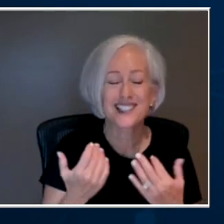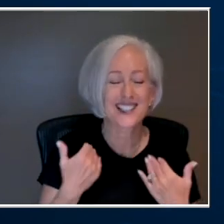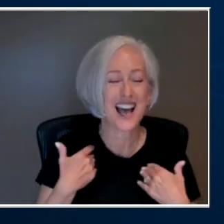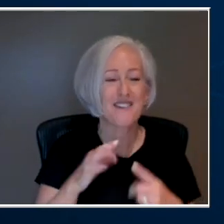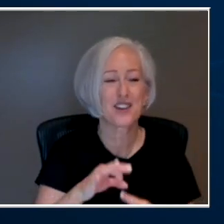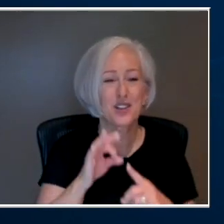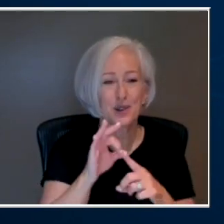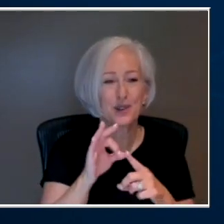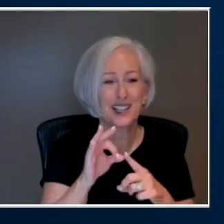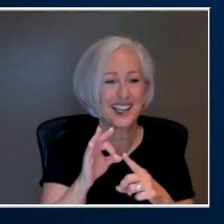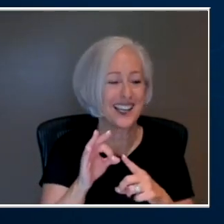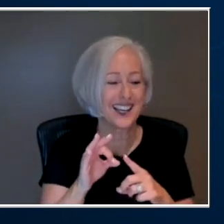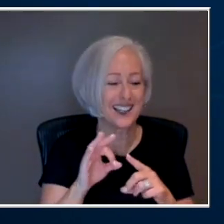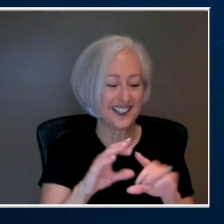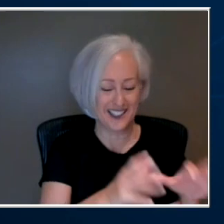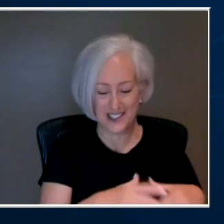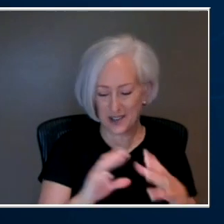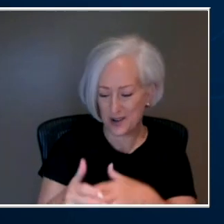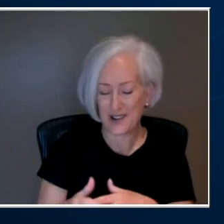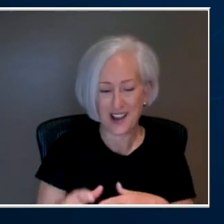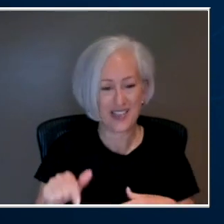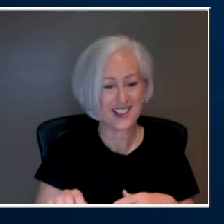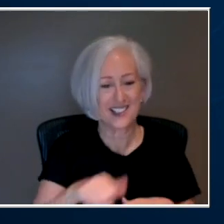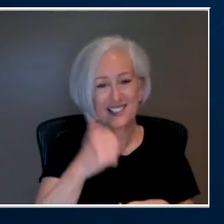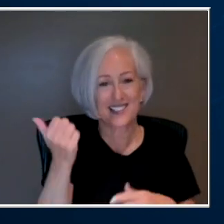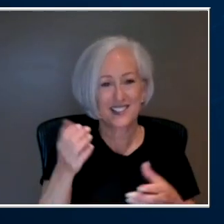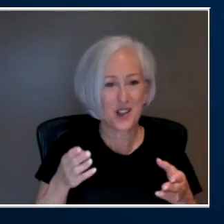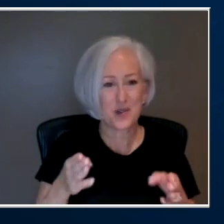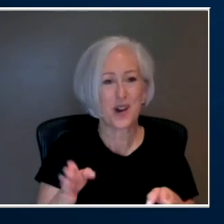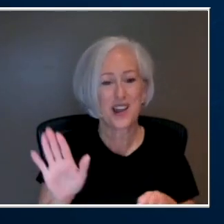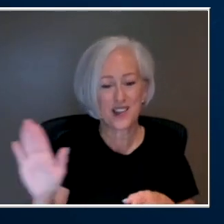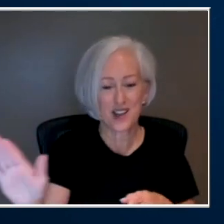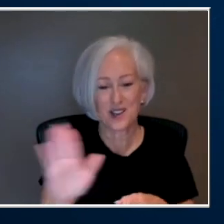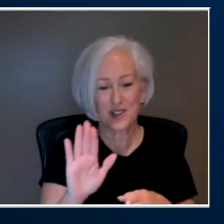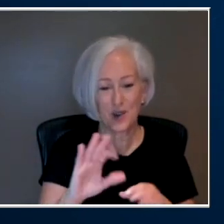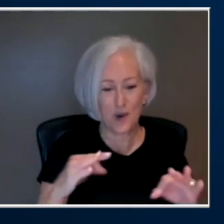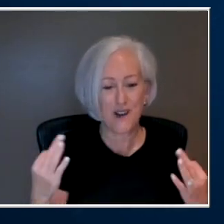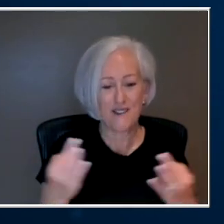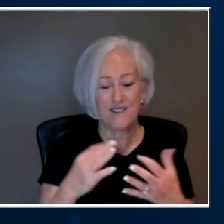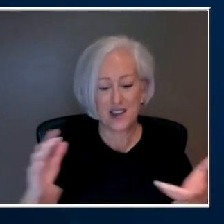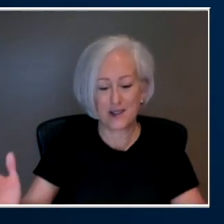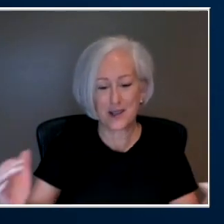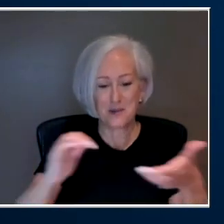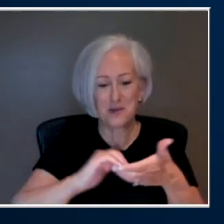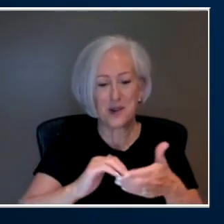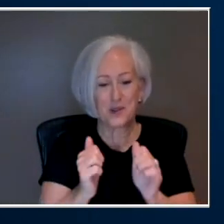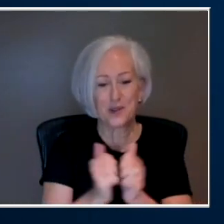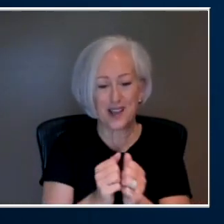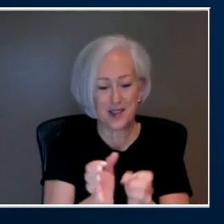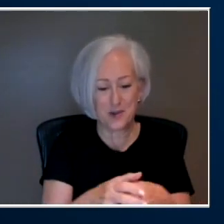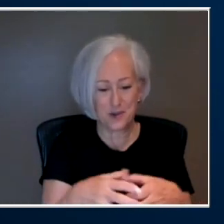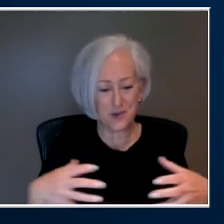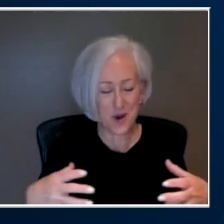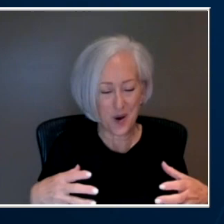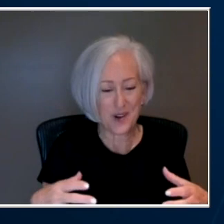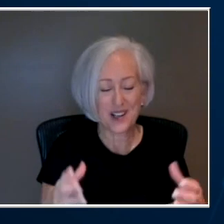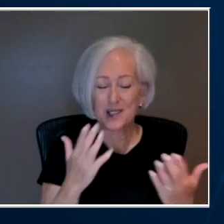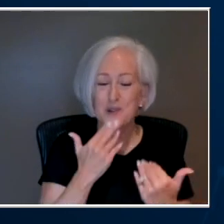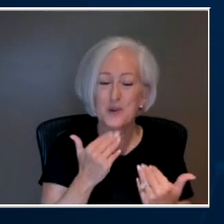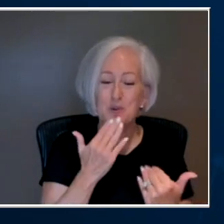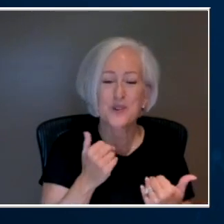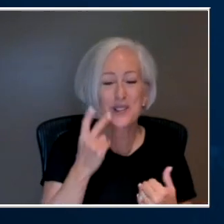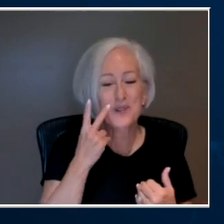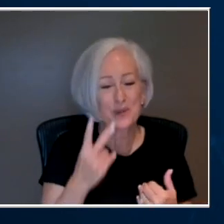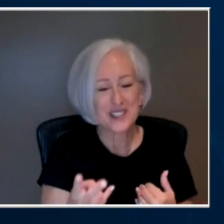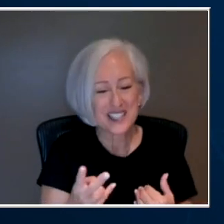is just another really unique way that your family has multiplied. It's just so sweet to see this and see all